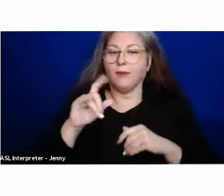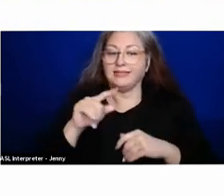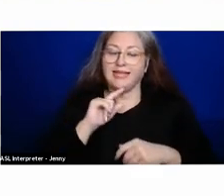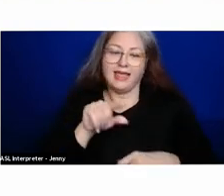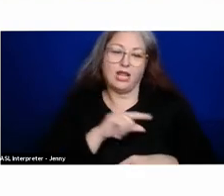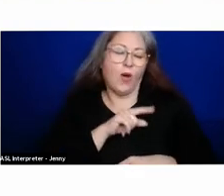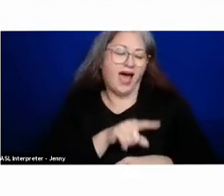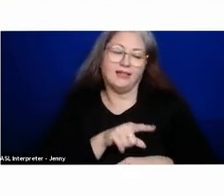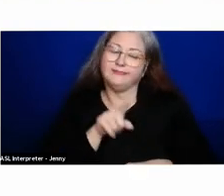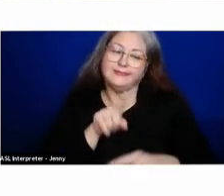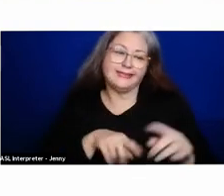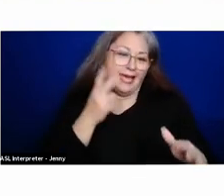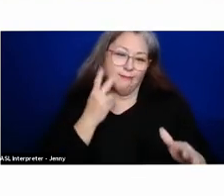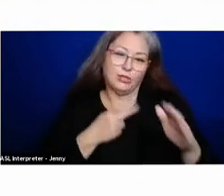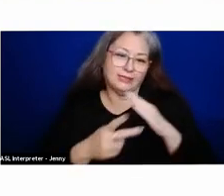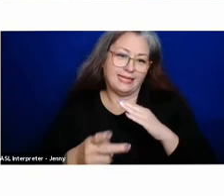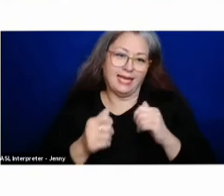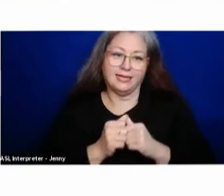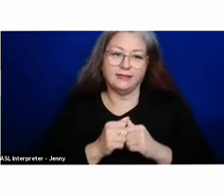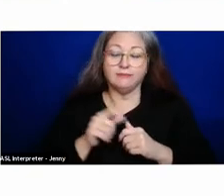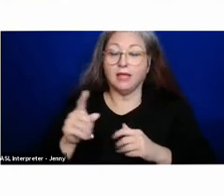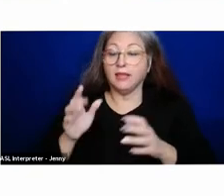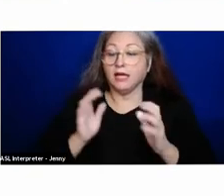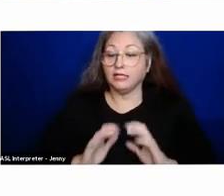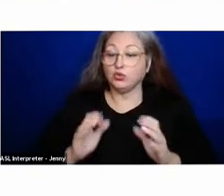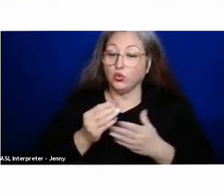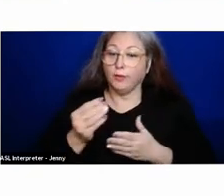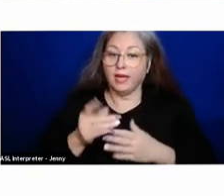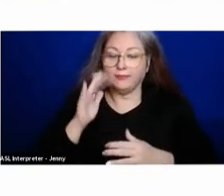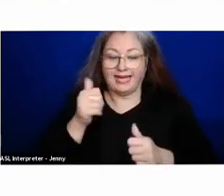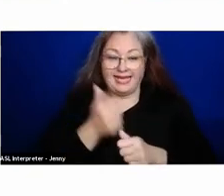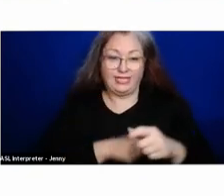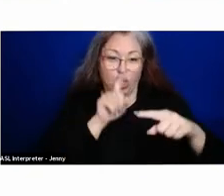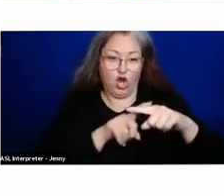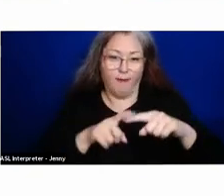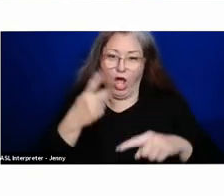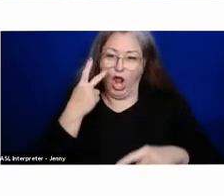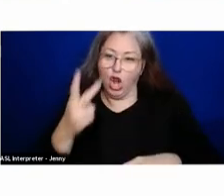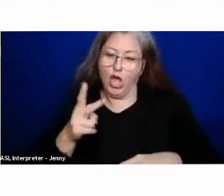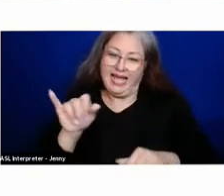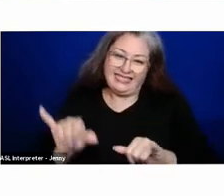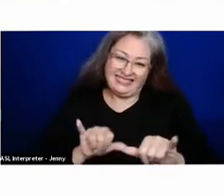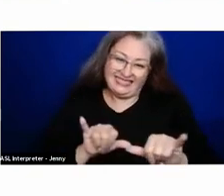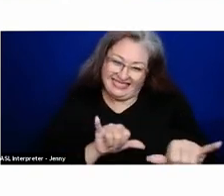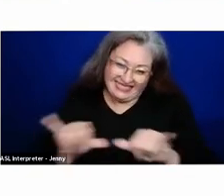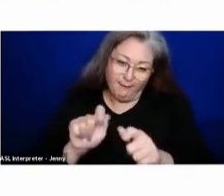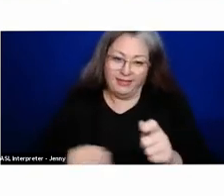too unpredictable. The consumer expects each garment on the rack to look exactly the same. This stems from